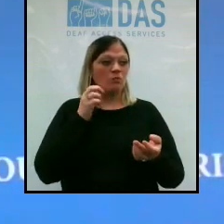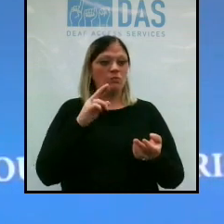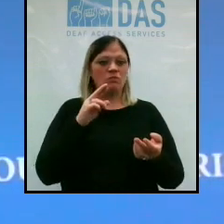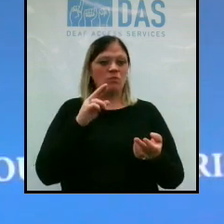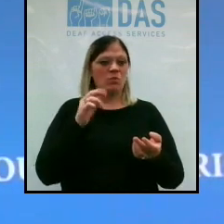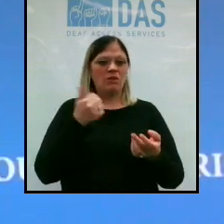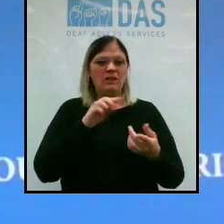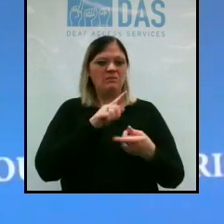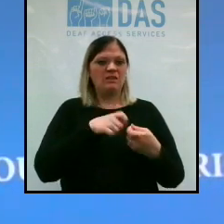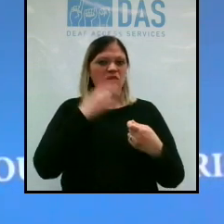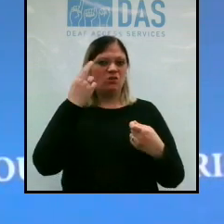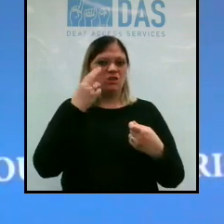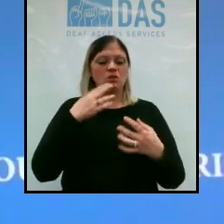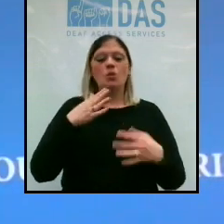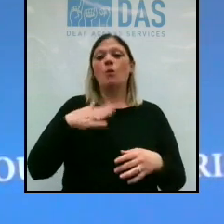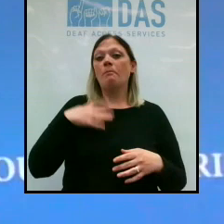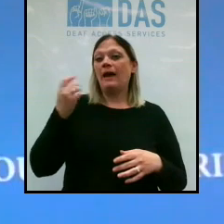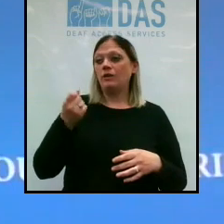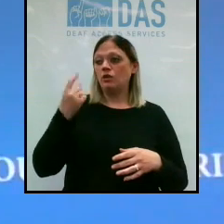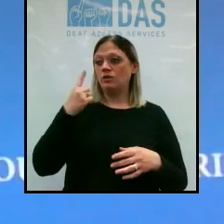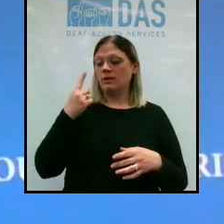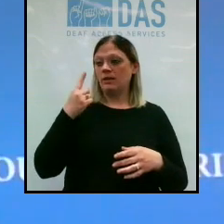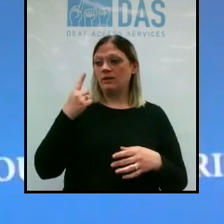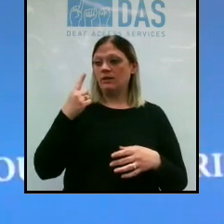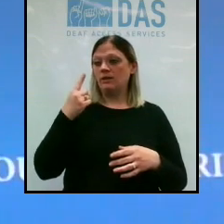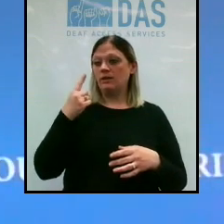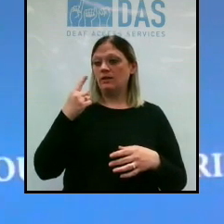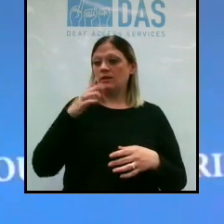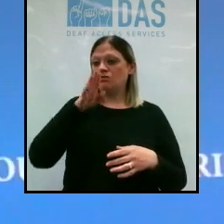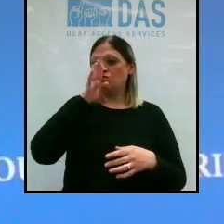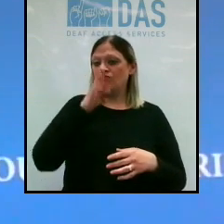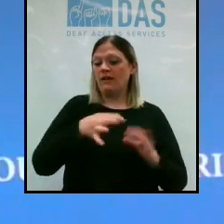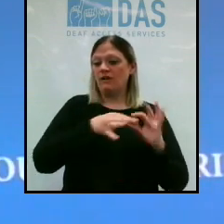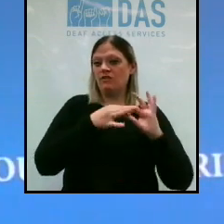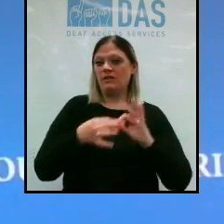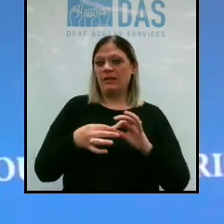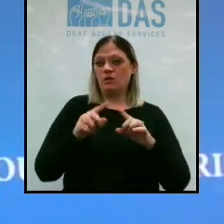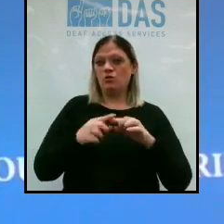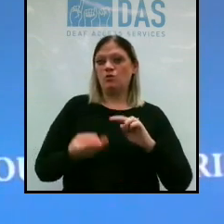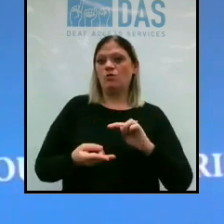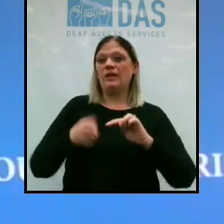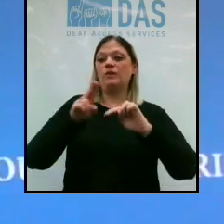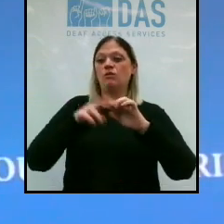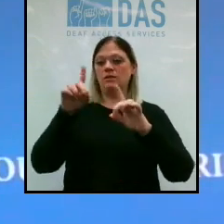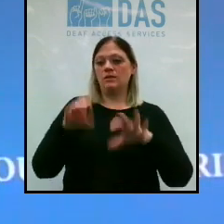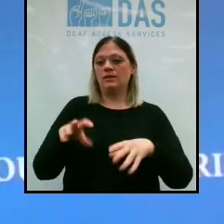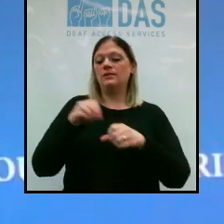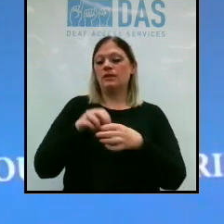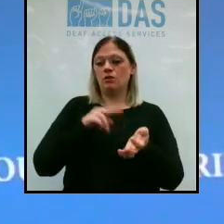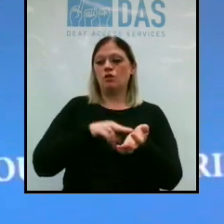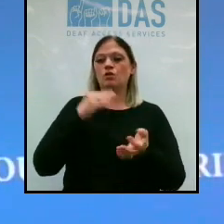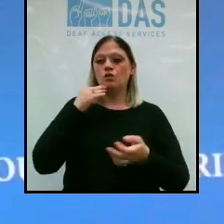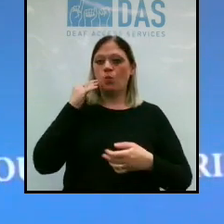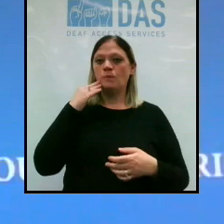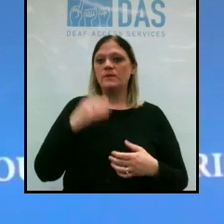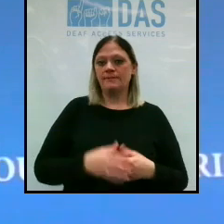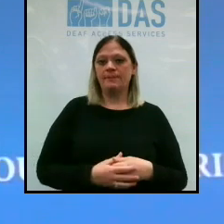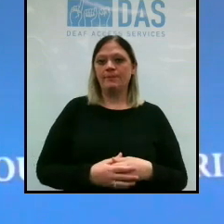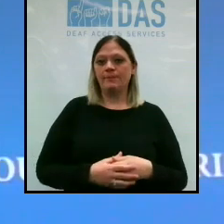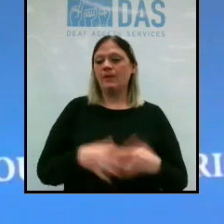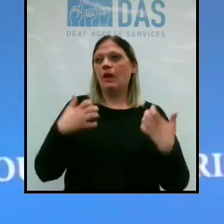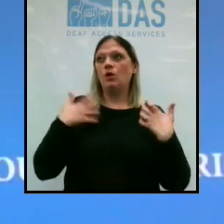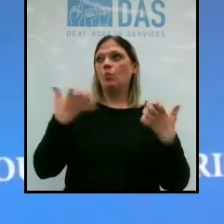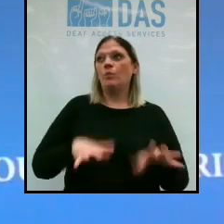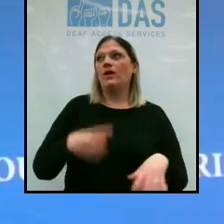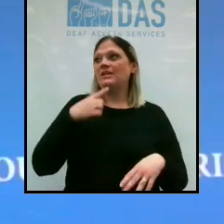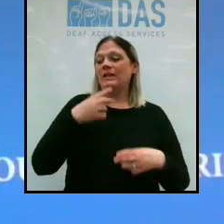particular? It is my understanding it is directly attributable to increased testing in nursing homes. I don't want to